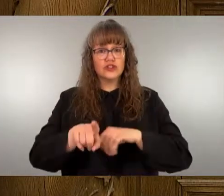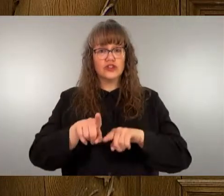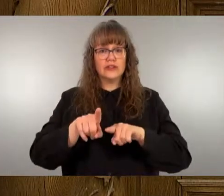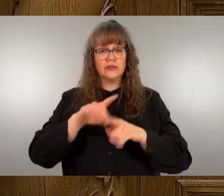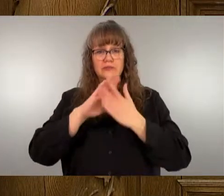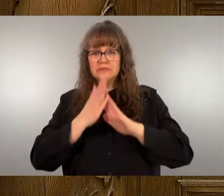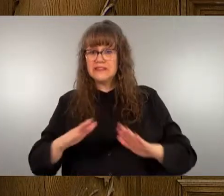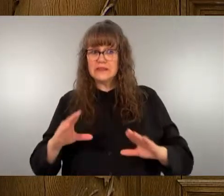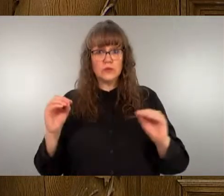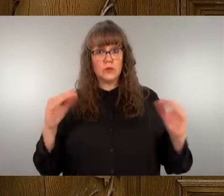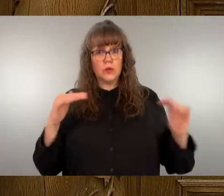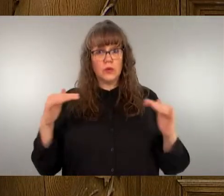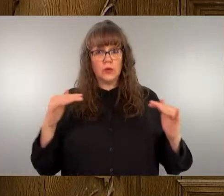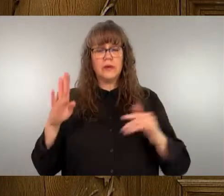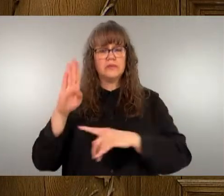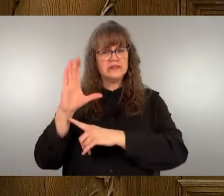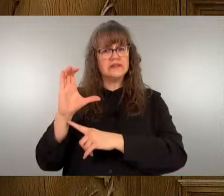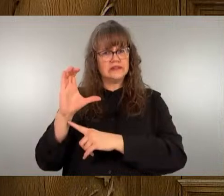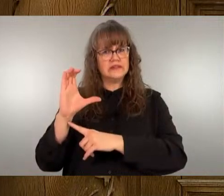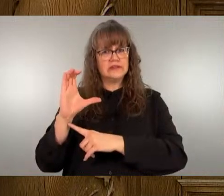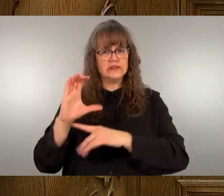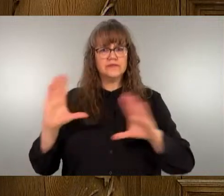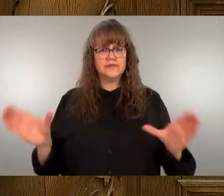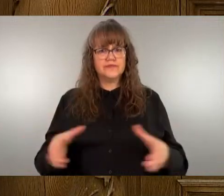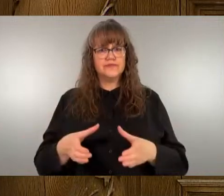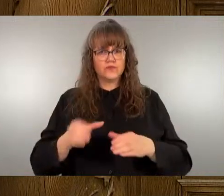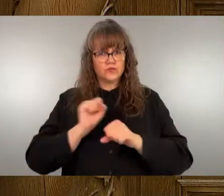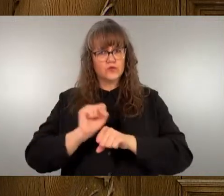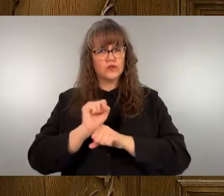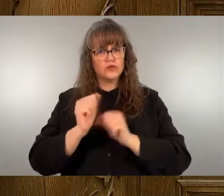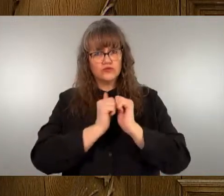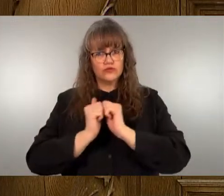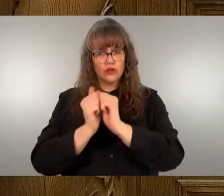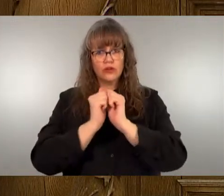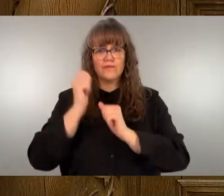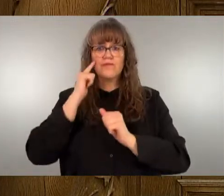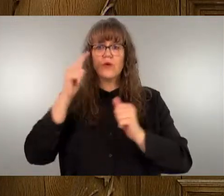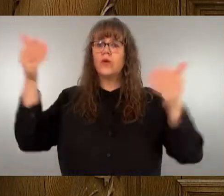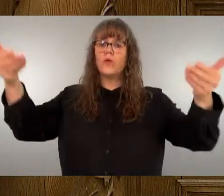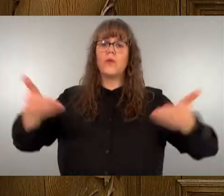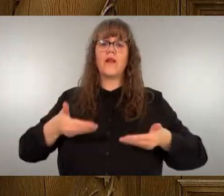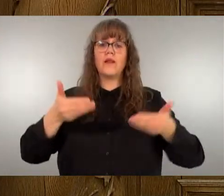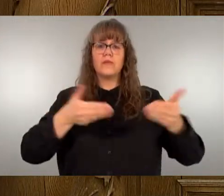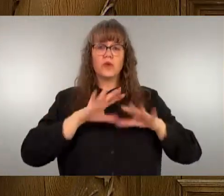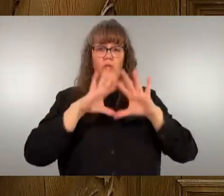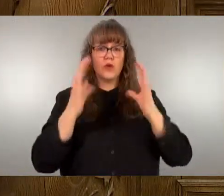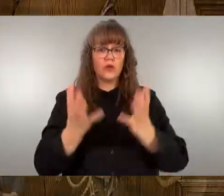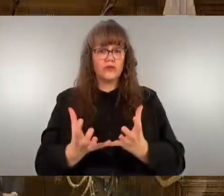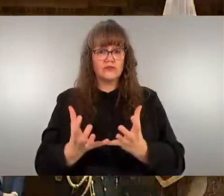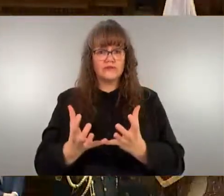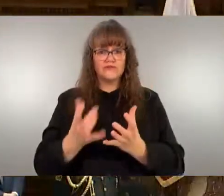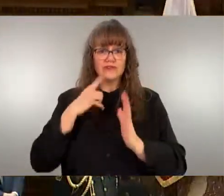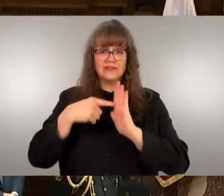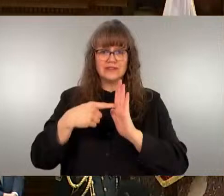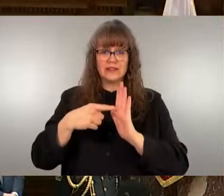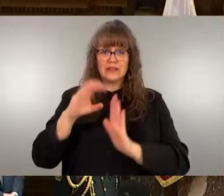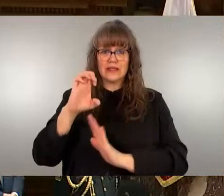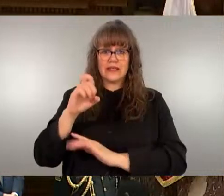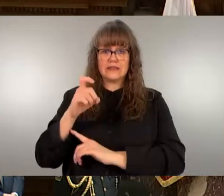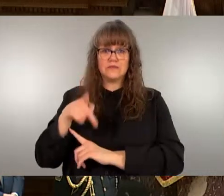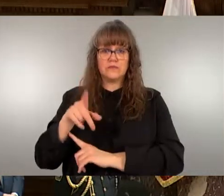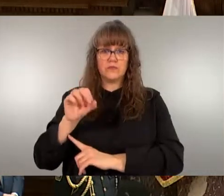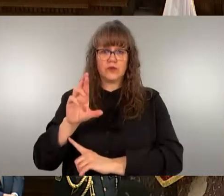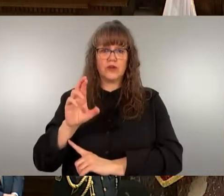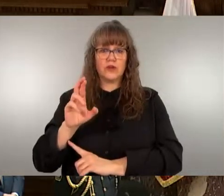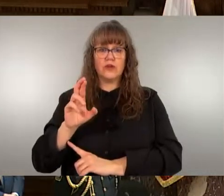During Expo 86, the 2010 Winter Olympics, and the recent Invictus Games. And we're preparing to